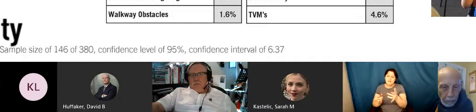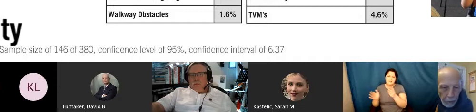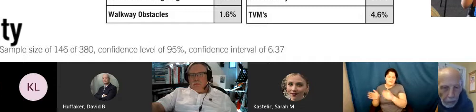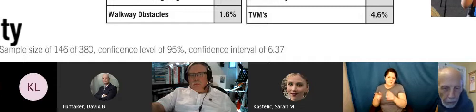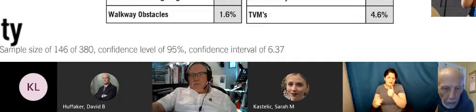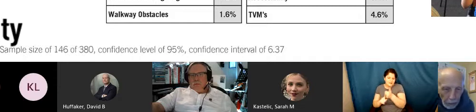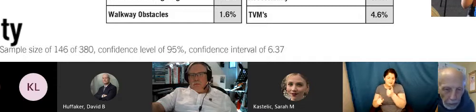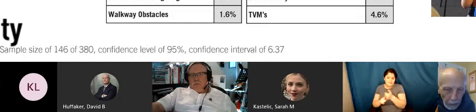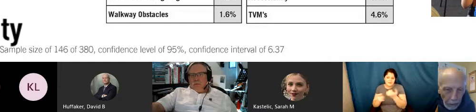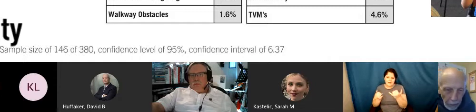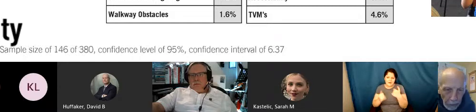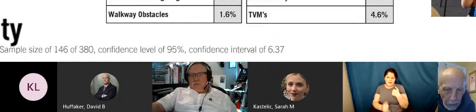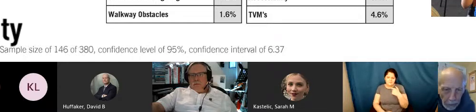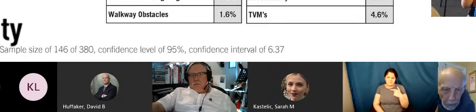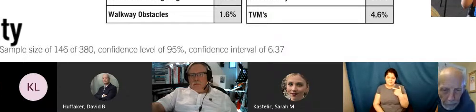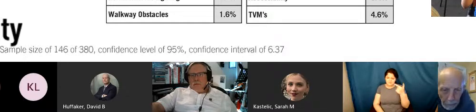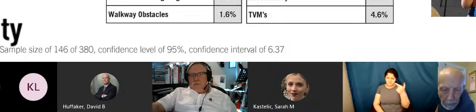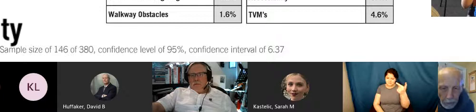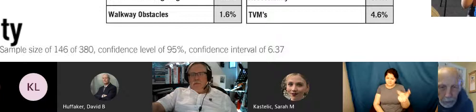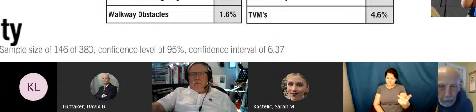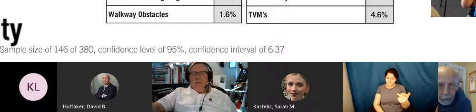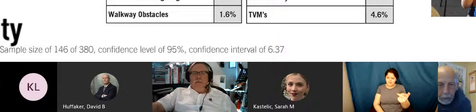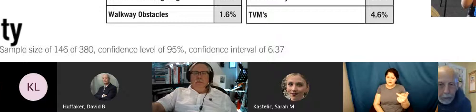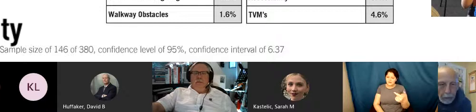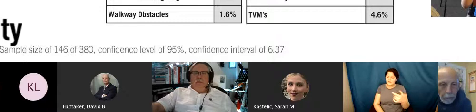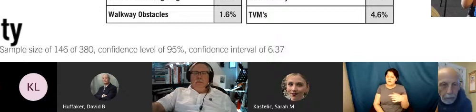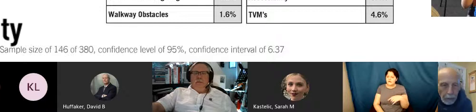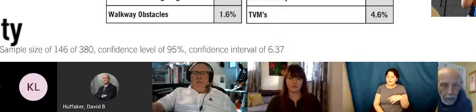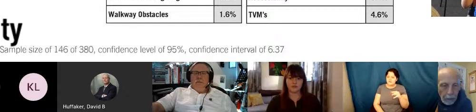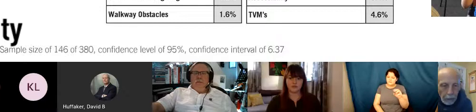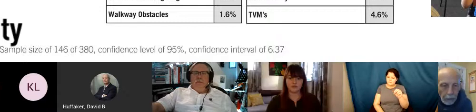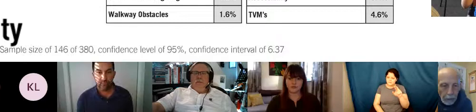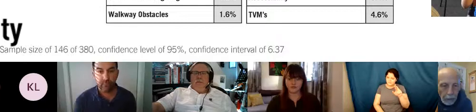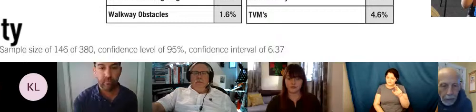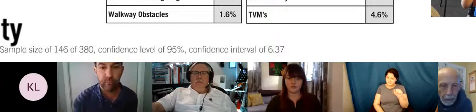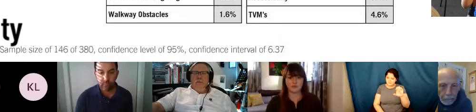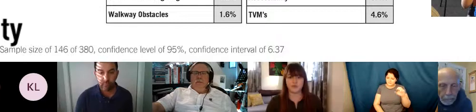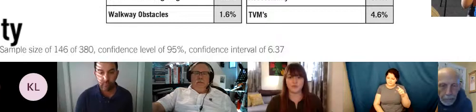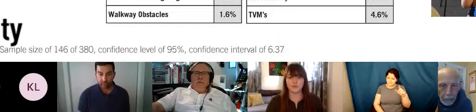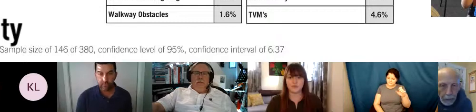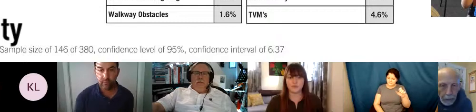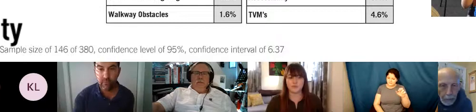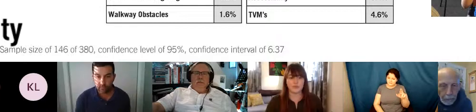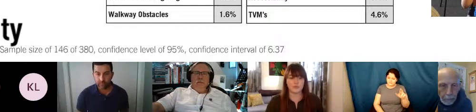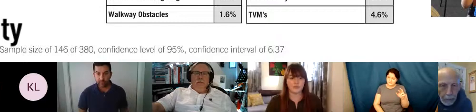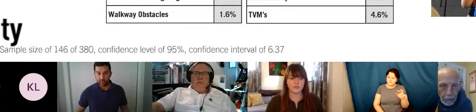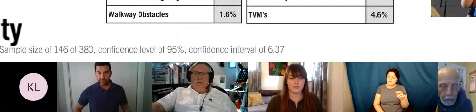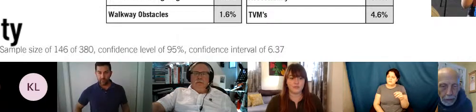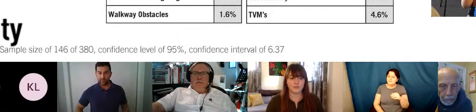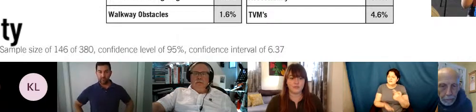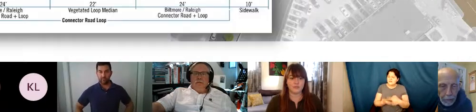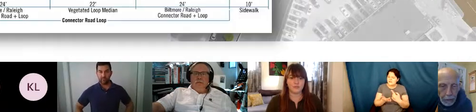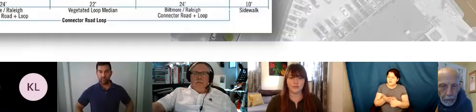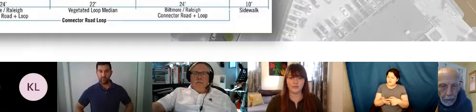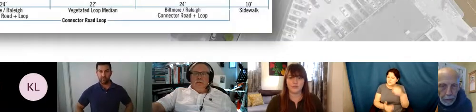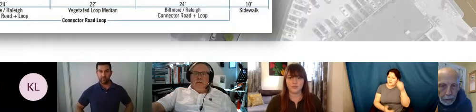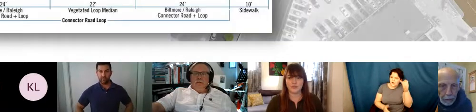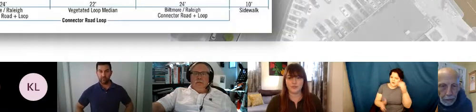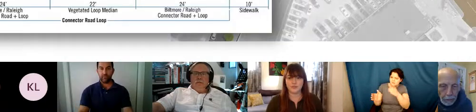going to turn the floor over to my colleague, Maura Egler, to talk about the concepts in the plan in more